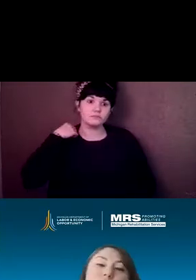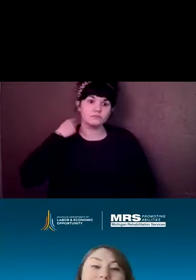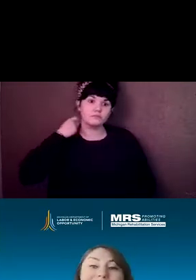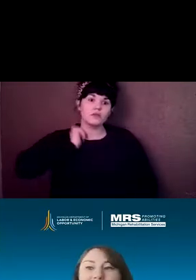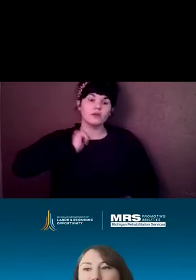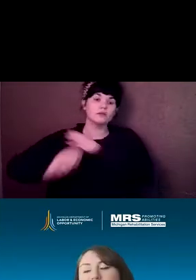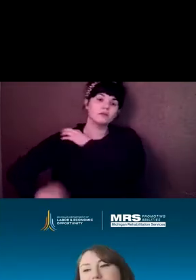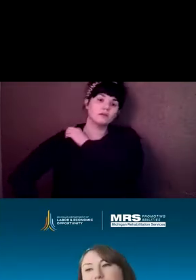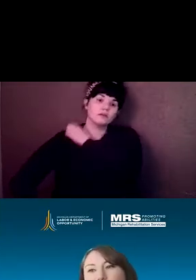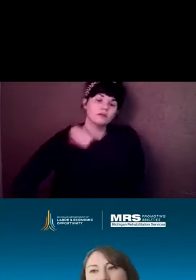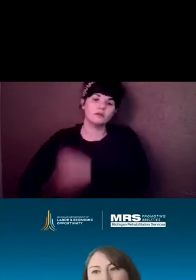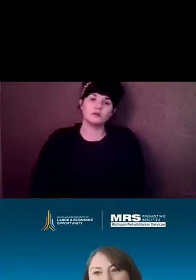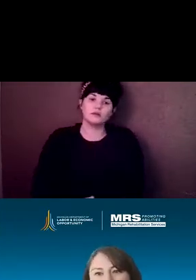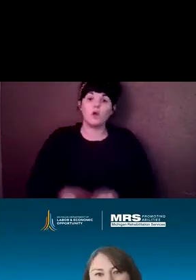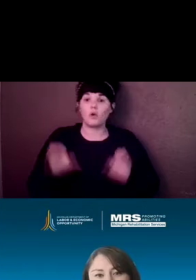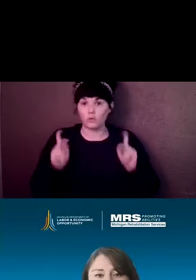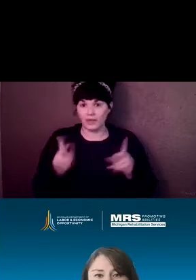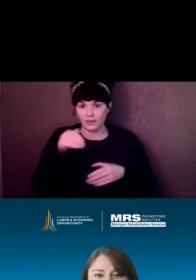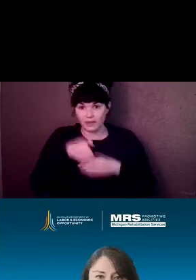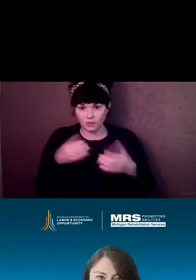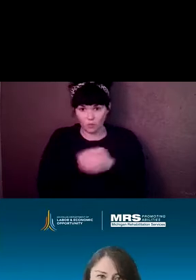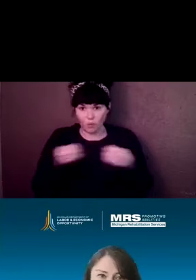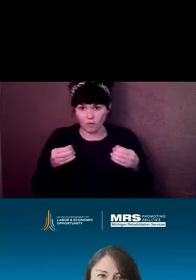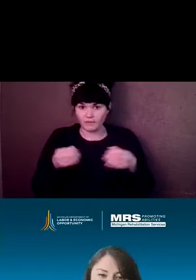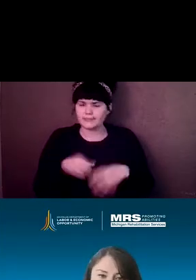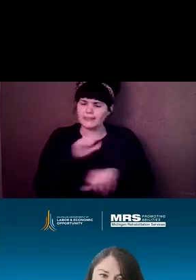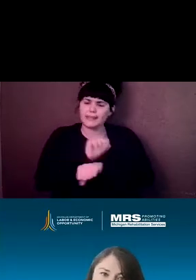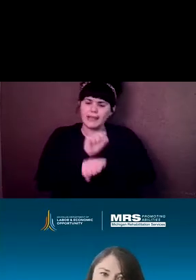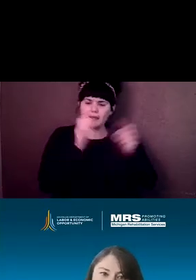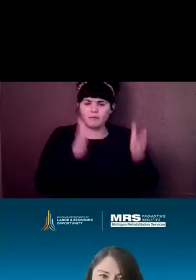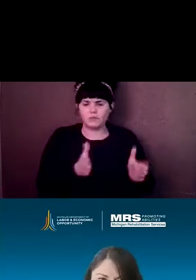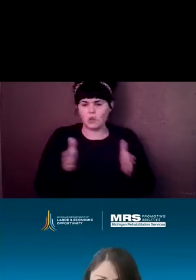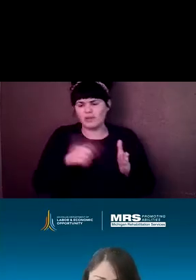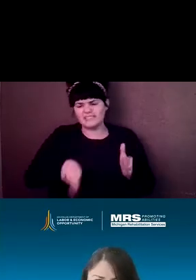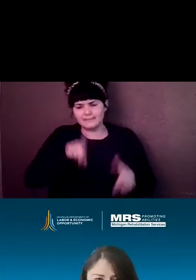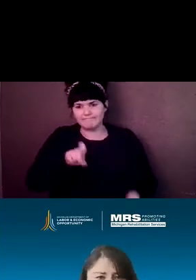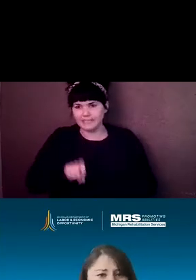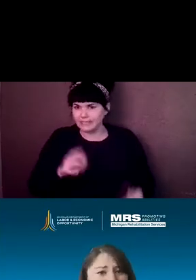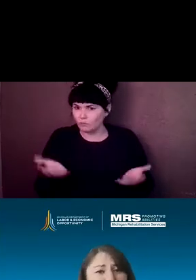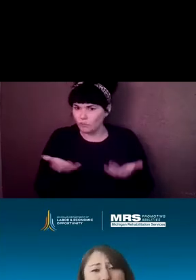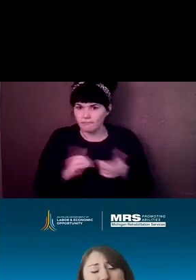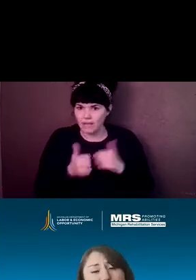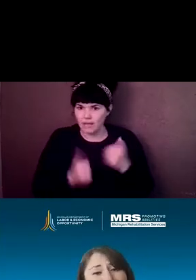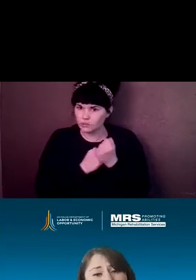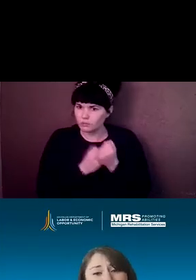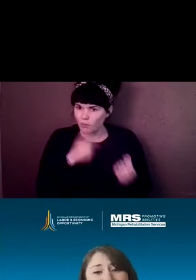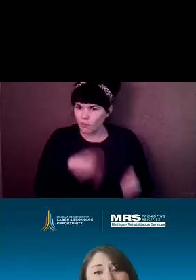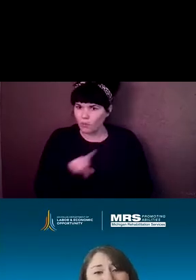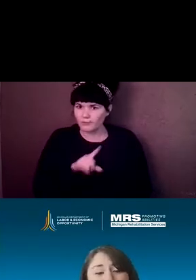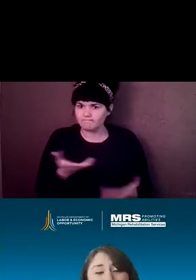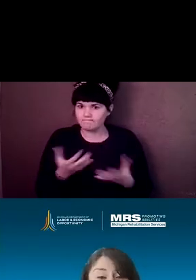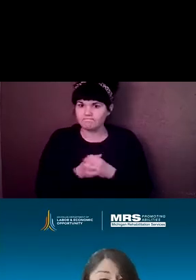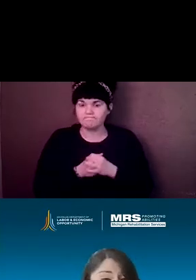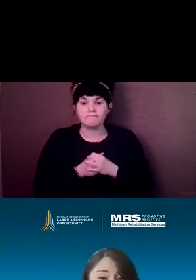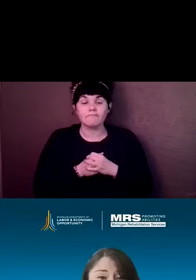Okay, so when in office, what do employees need? How can we be supported? So essentially,